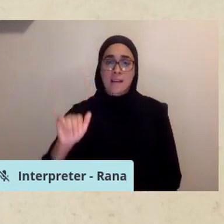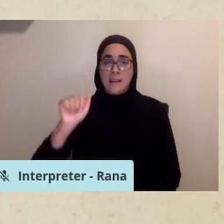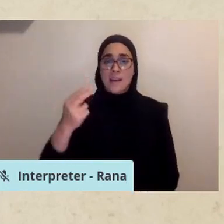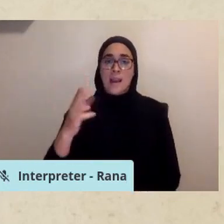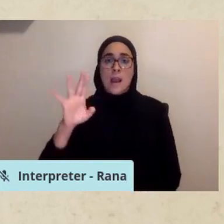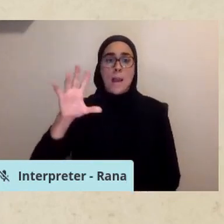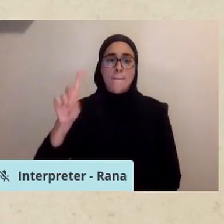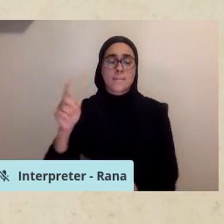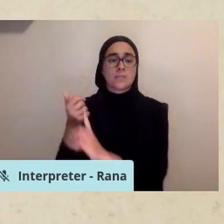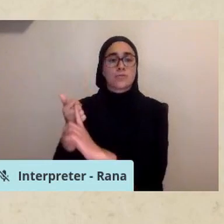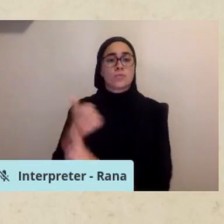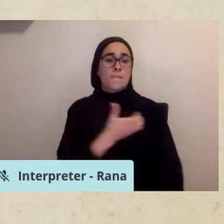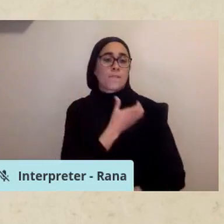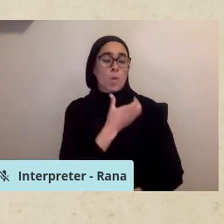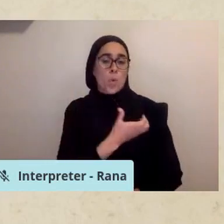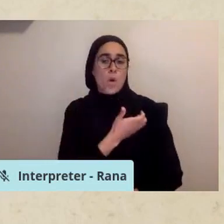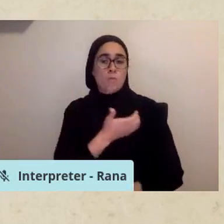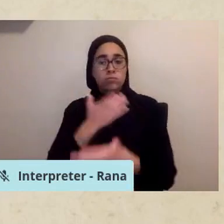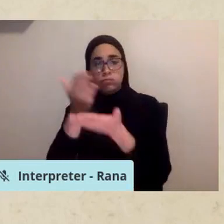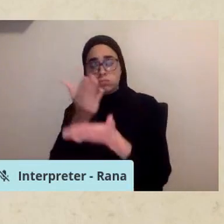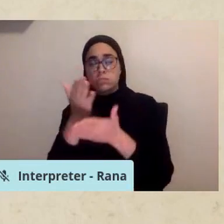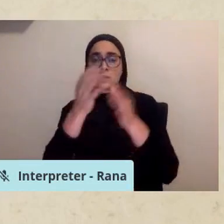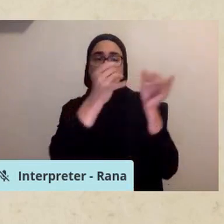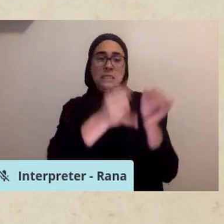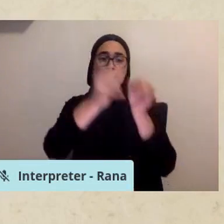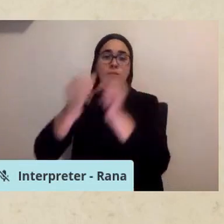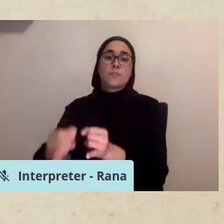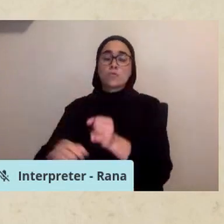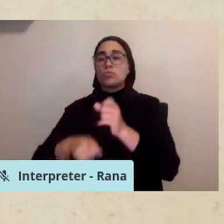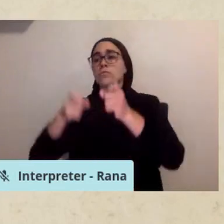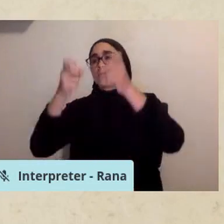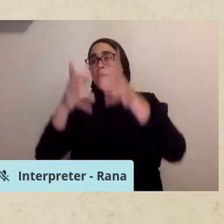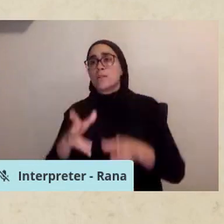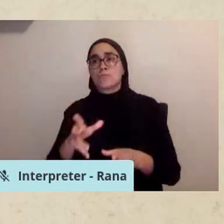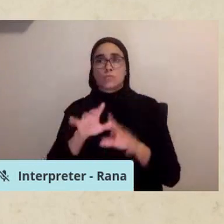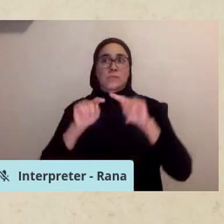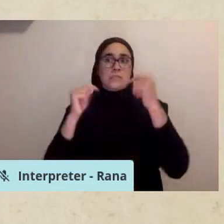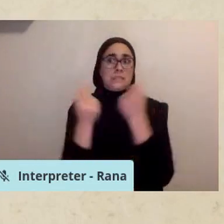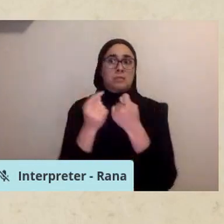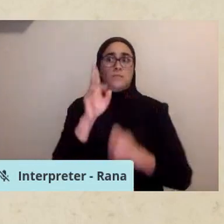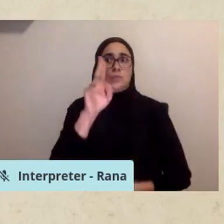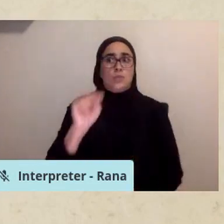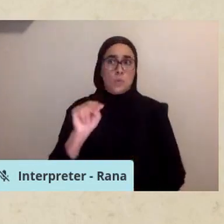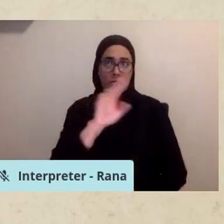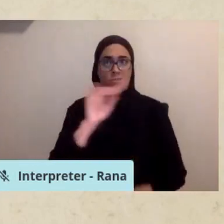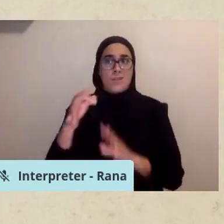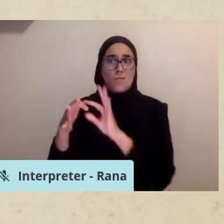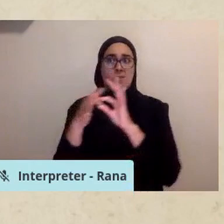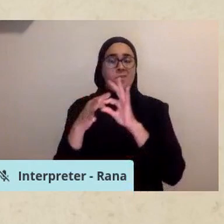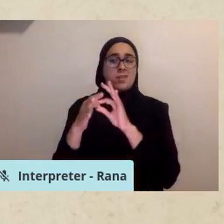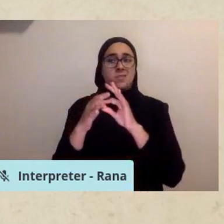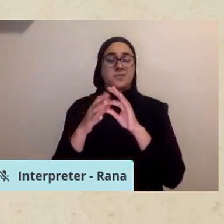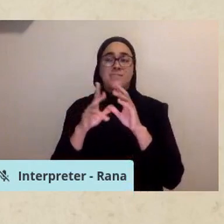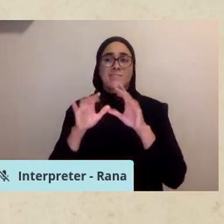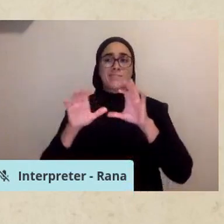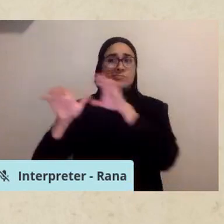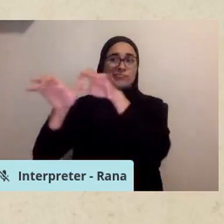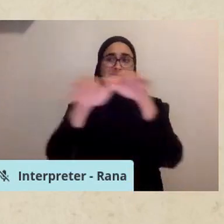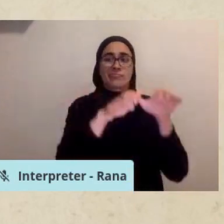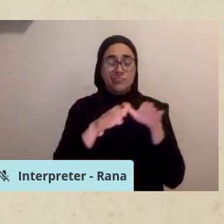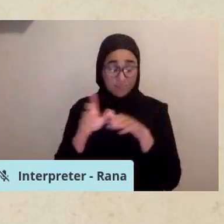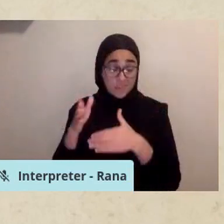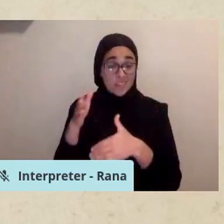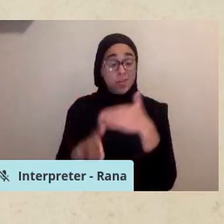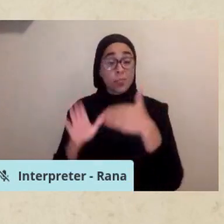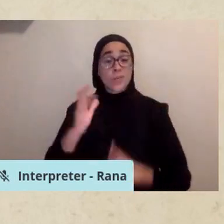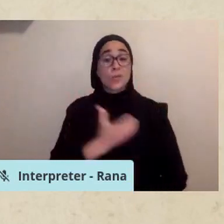consultant, serving individuals, managers, and teams in United Nations agencies and related entities. She completed her